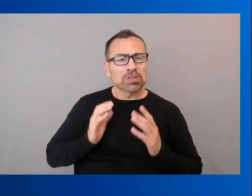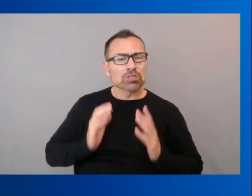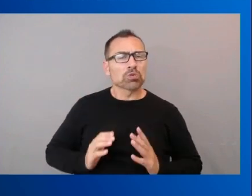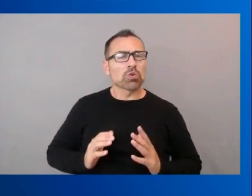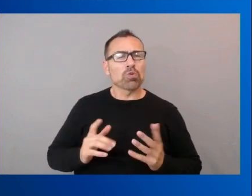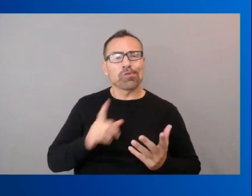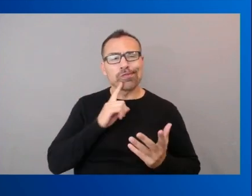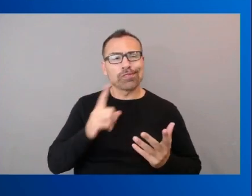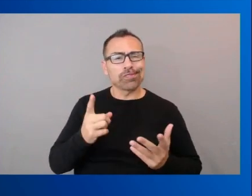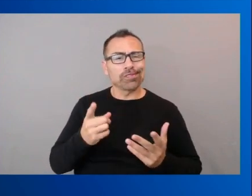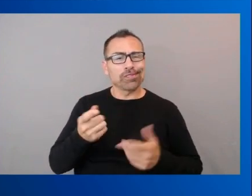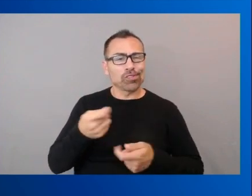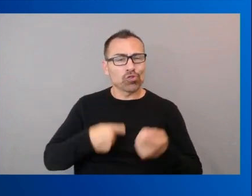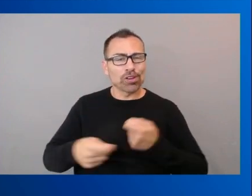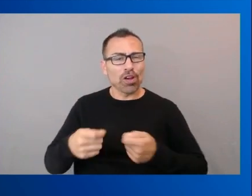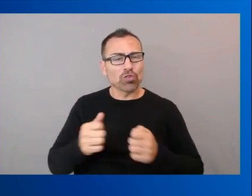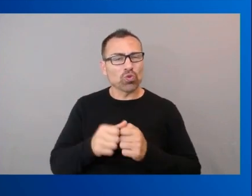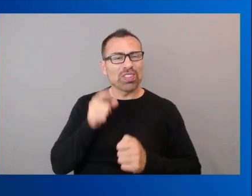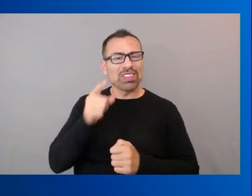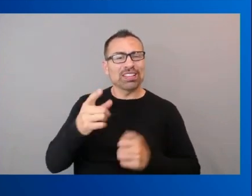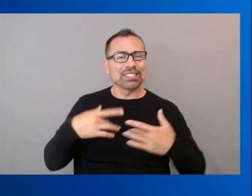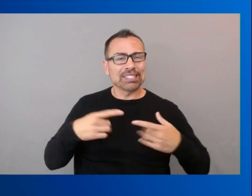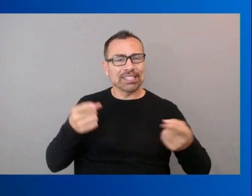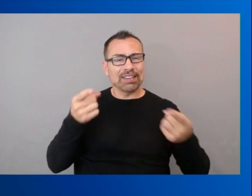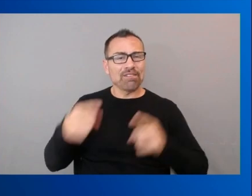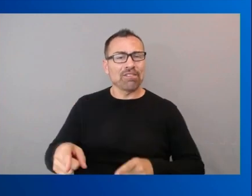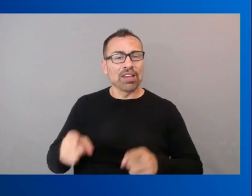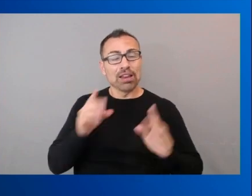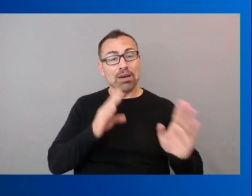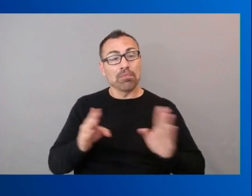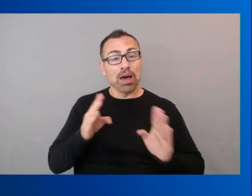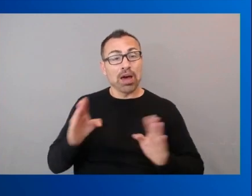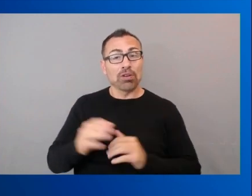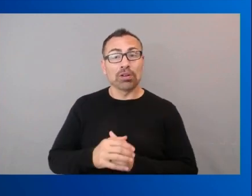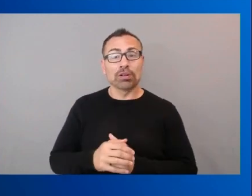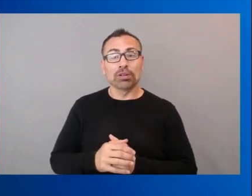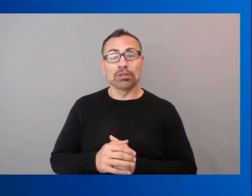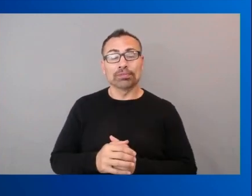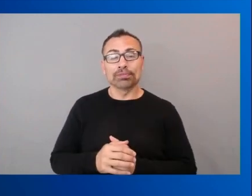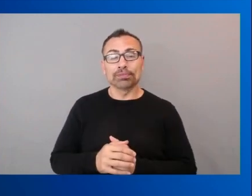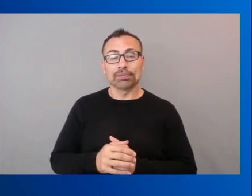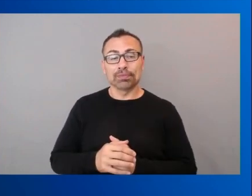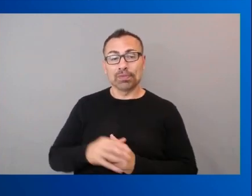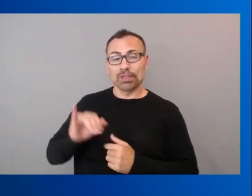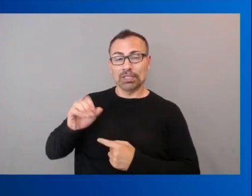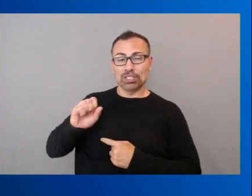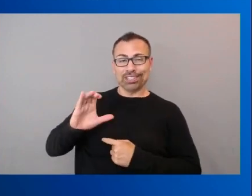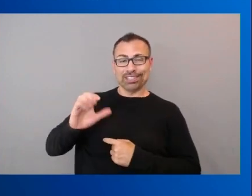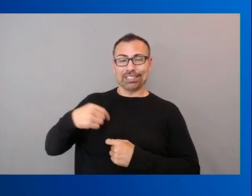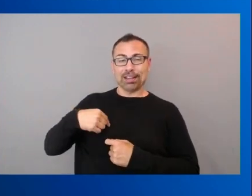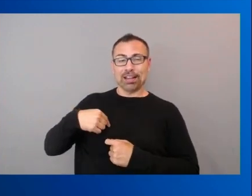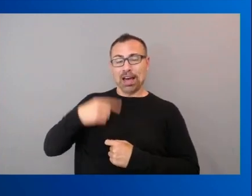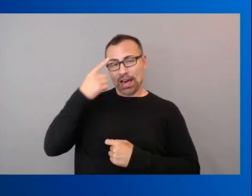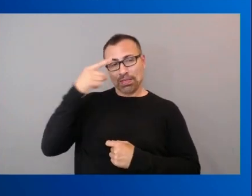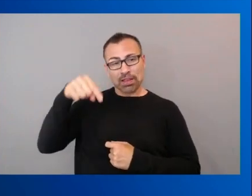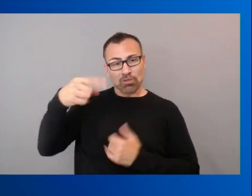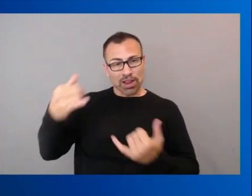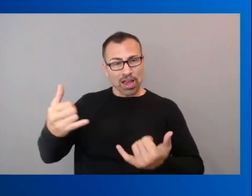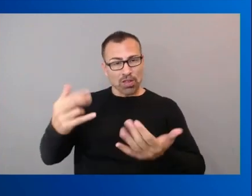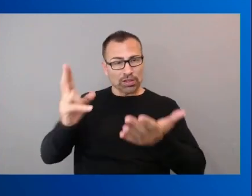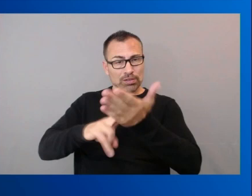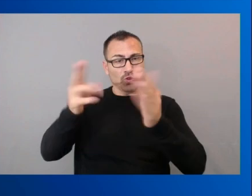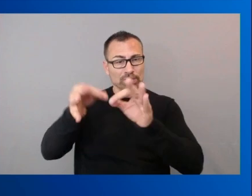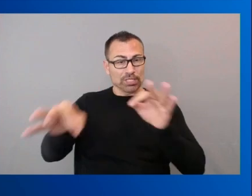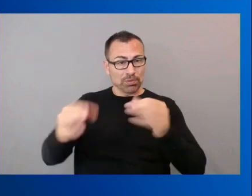with this event pattern? Well, I think the first one is that the contract is simple and that it's easy to maintain for the producer.